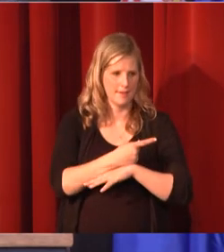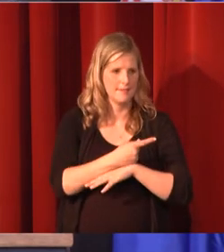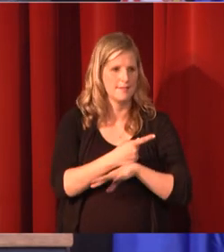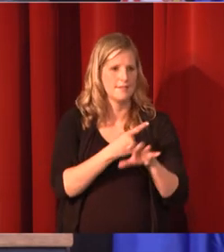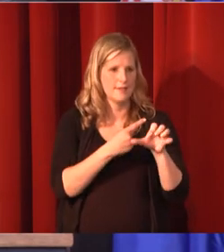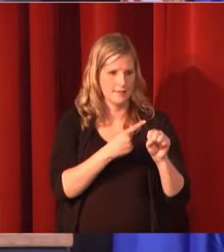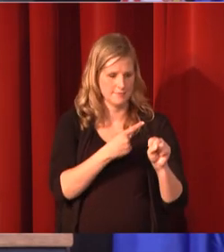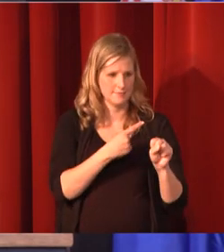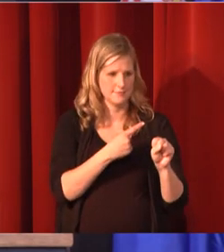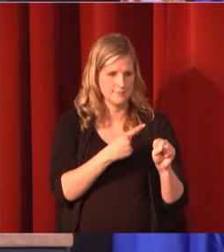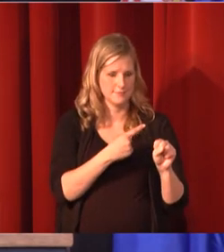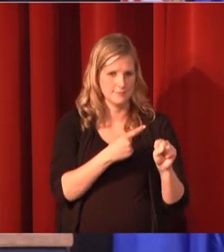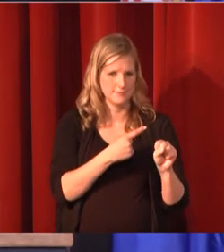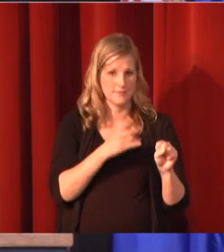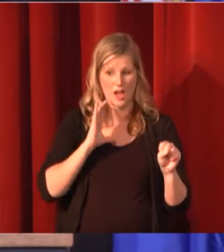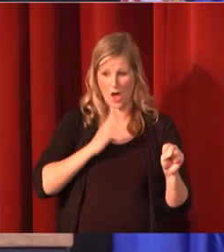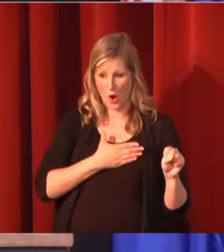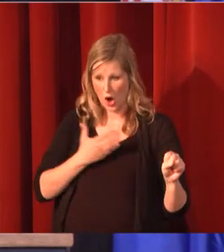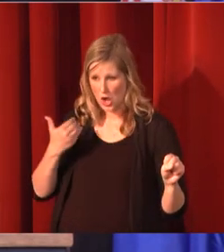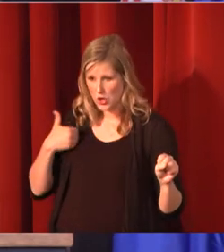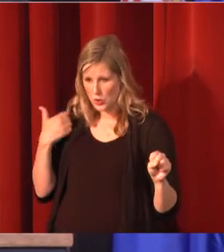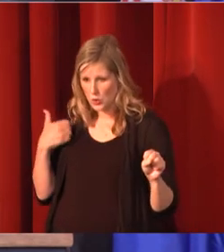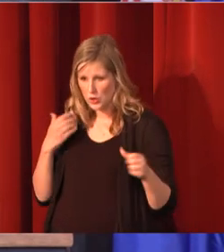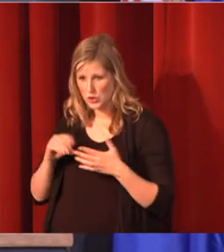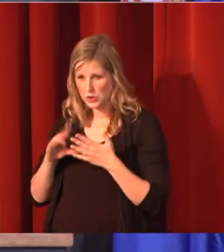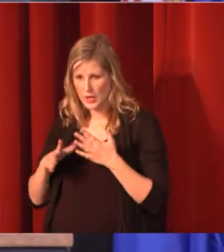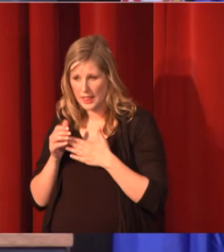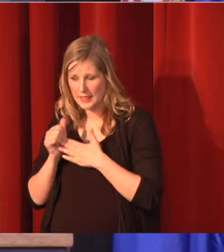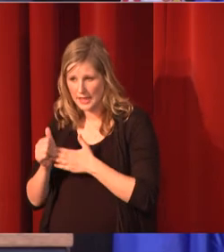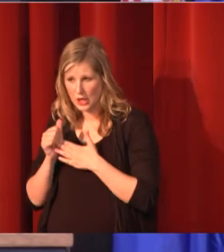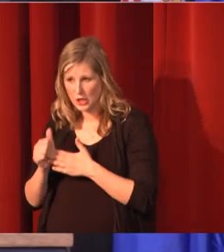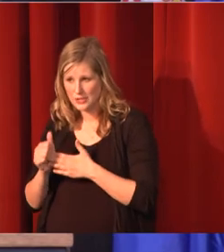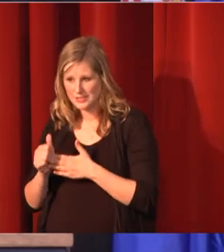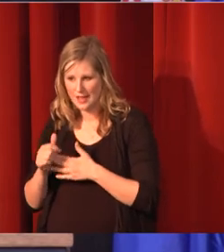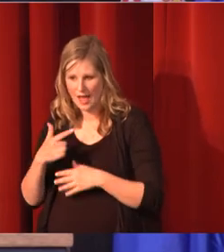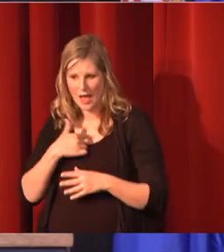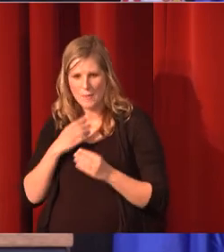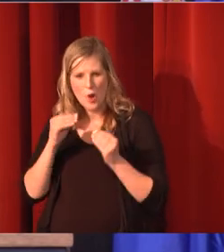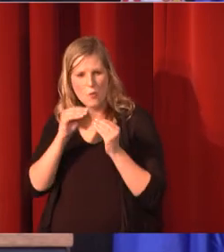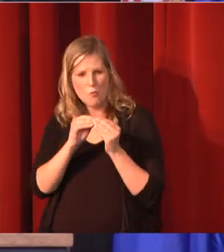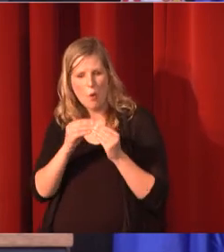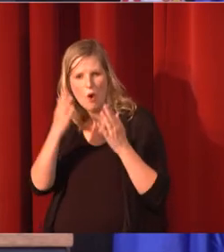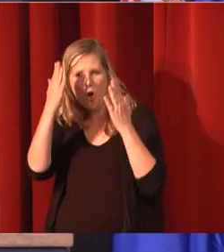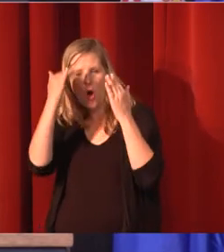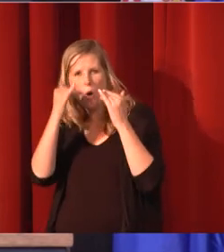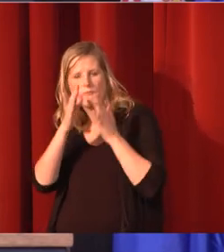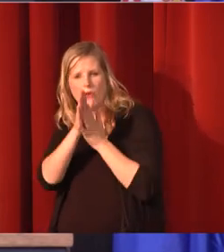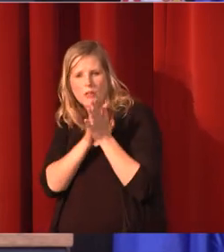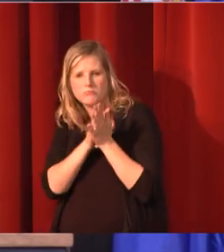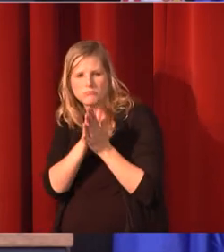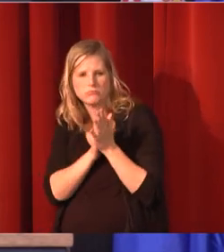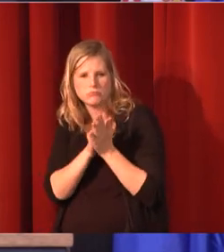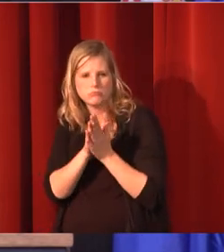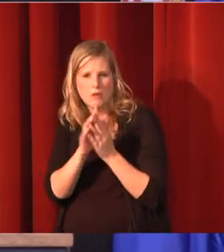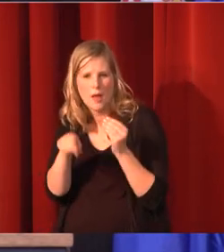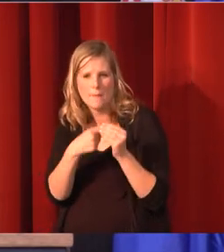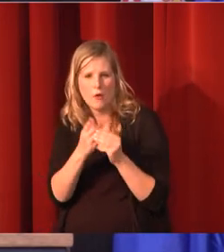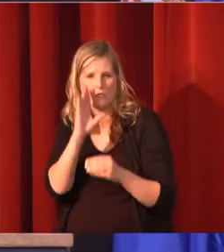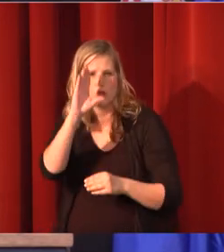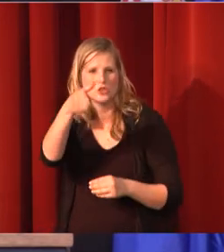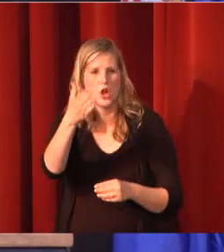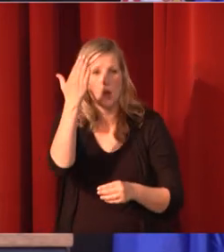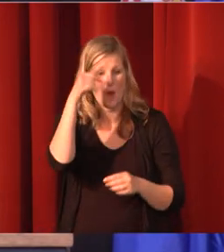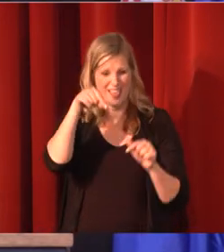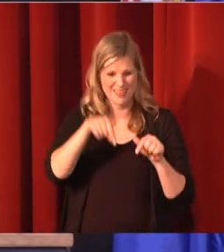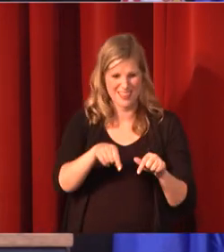our youth and student leaders make me even more hopeful about our future that's why this